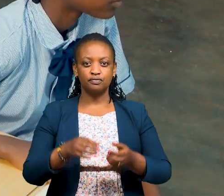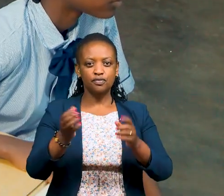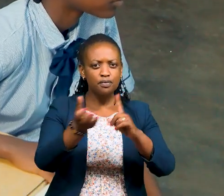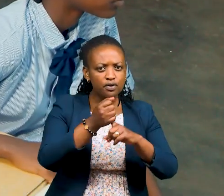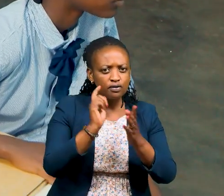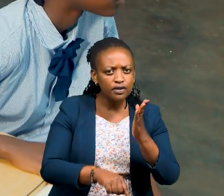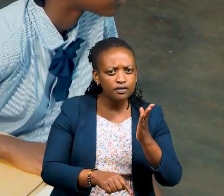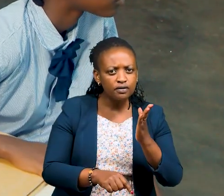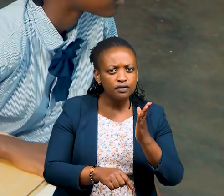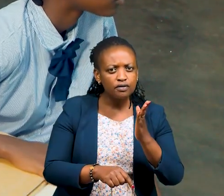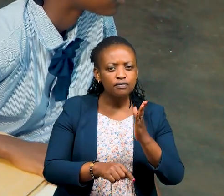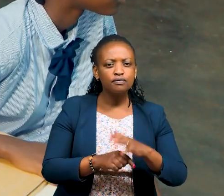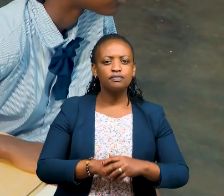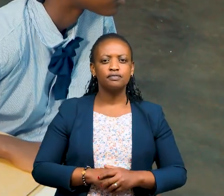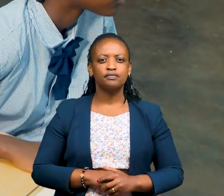So you got?